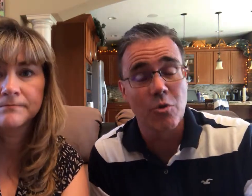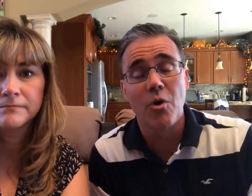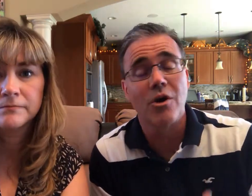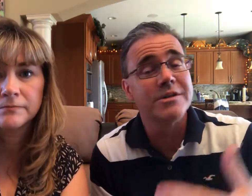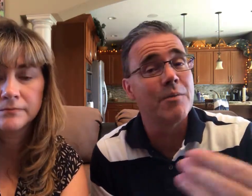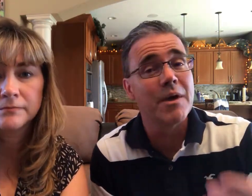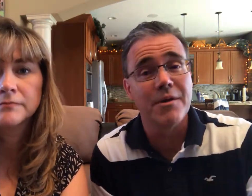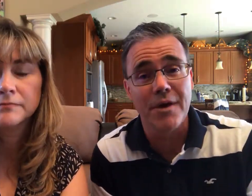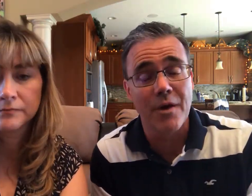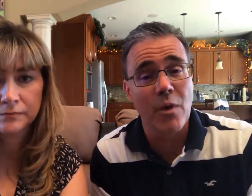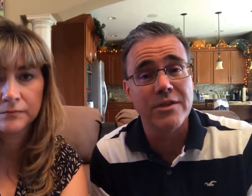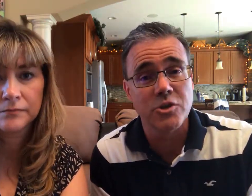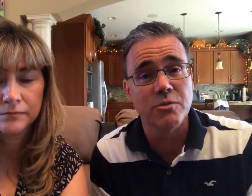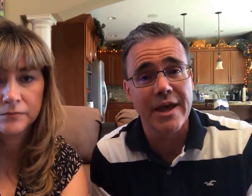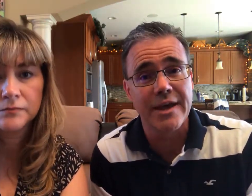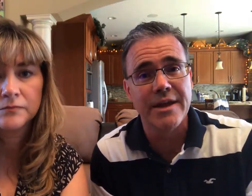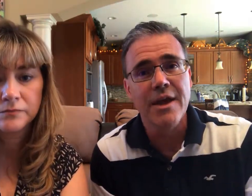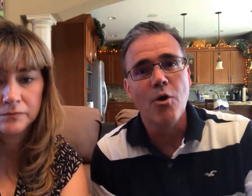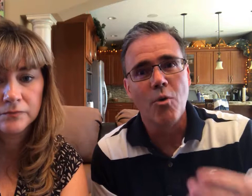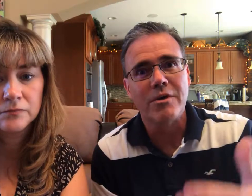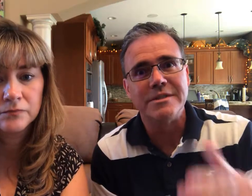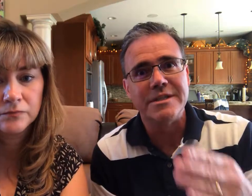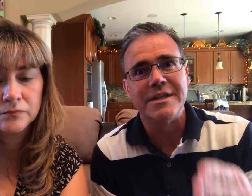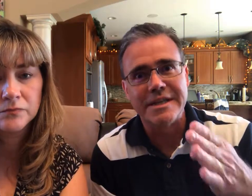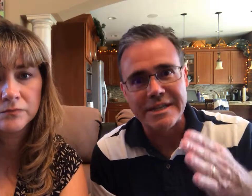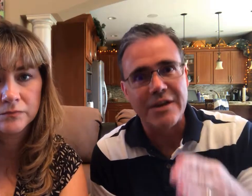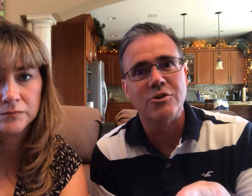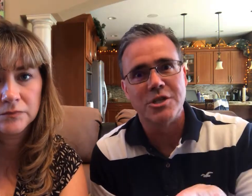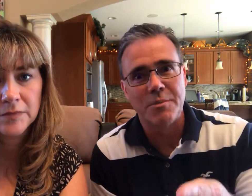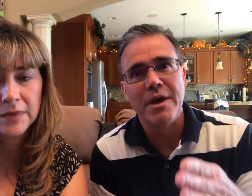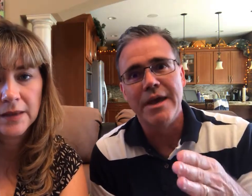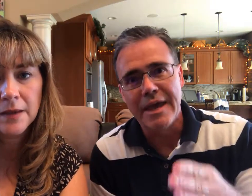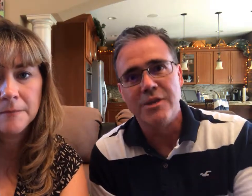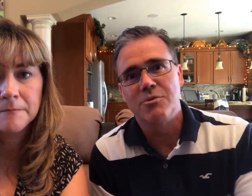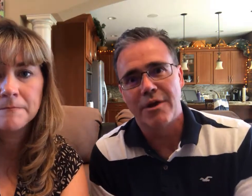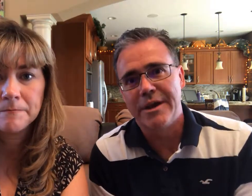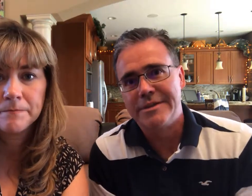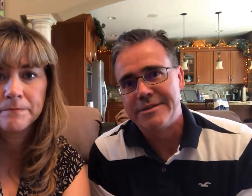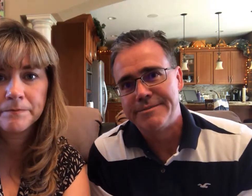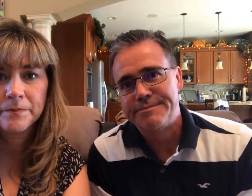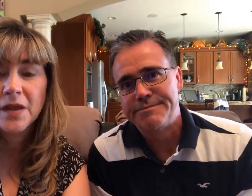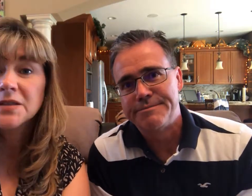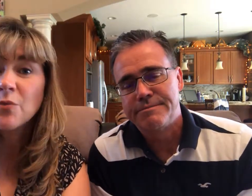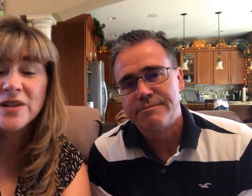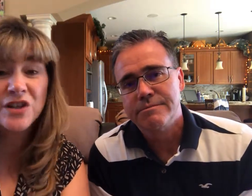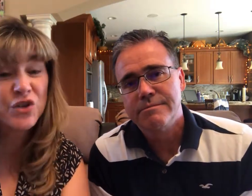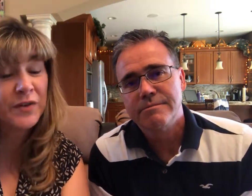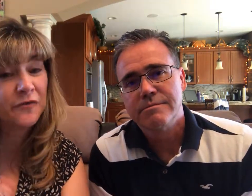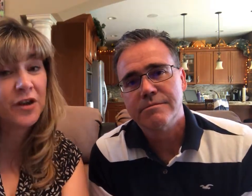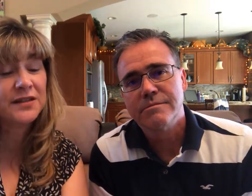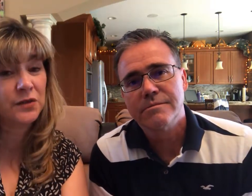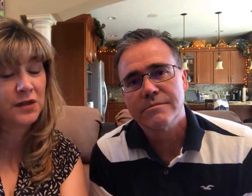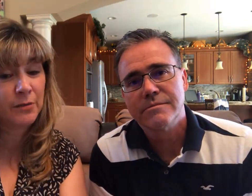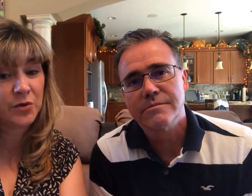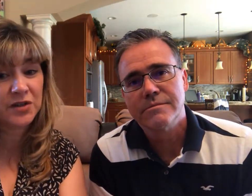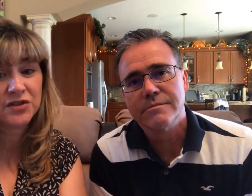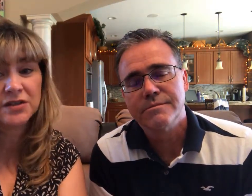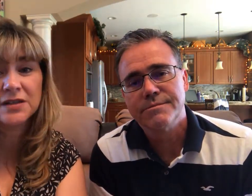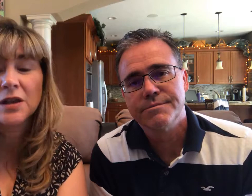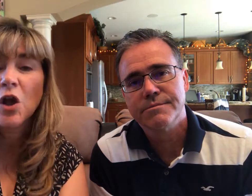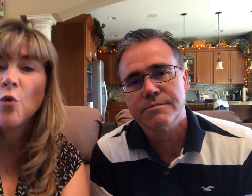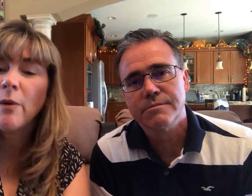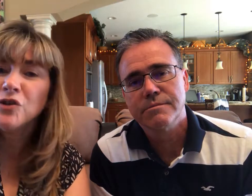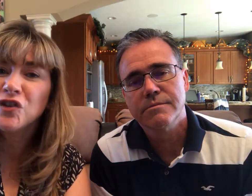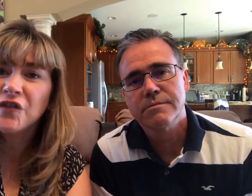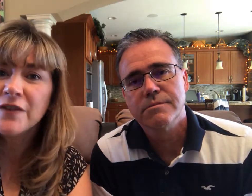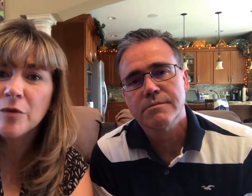a leader you were, or tell me a way that you led, we're instilling leadership into our kids. Some ways that you could rephrase those couple questions